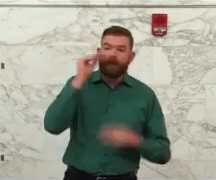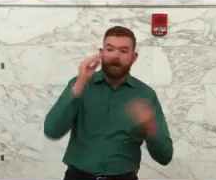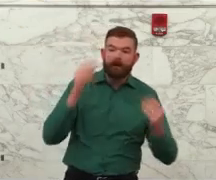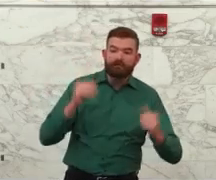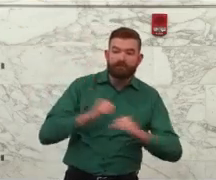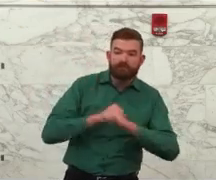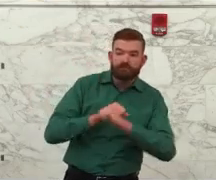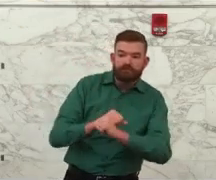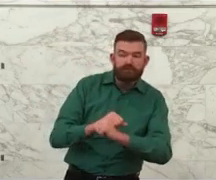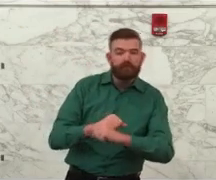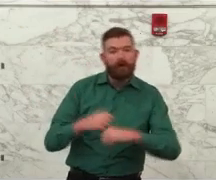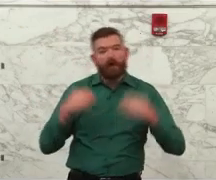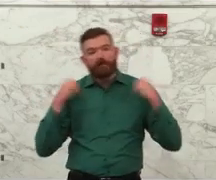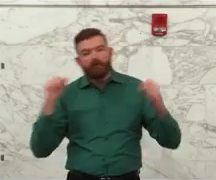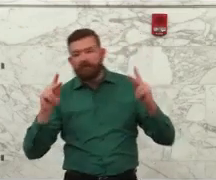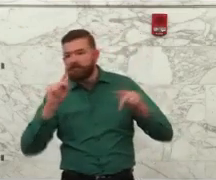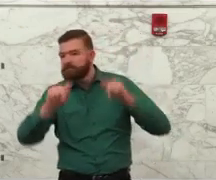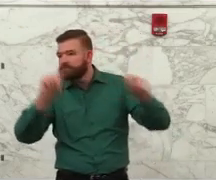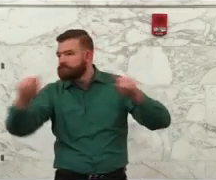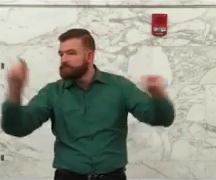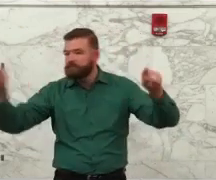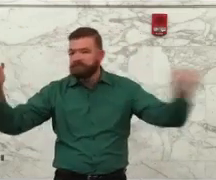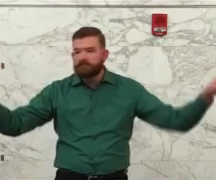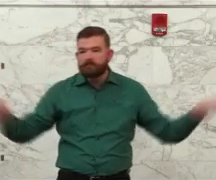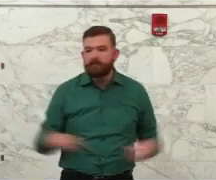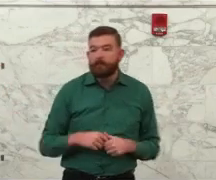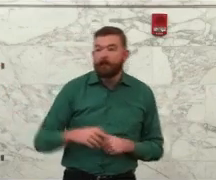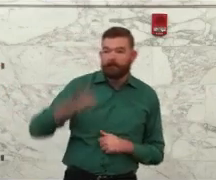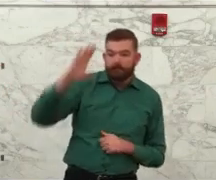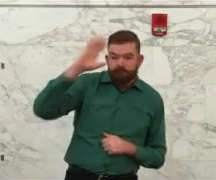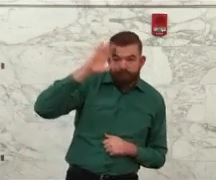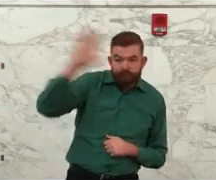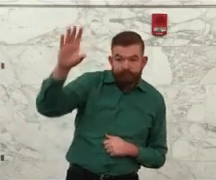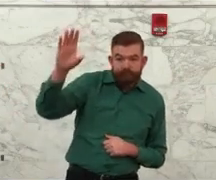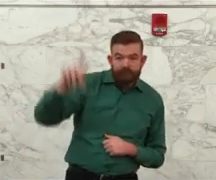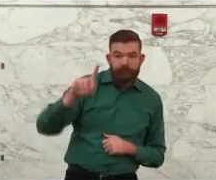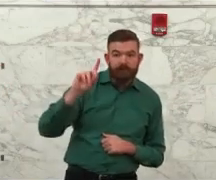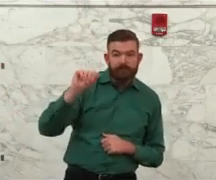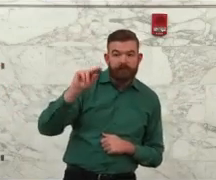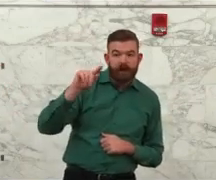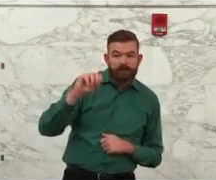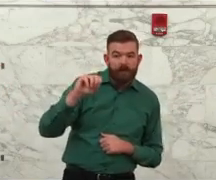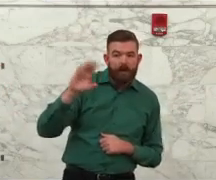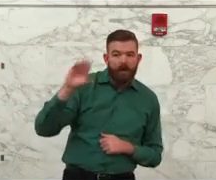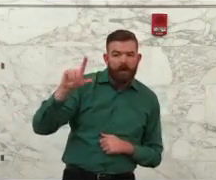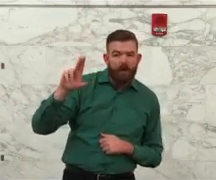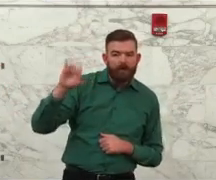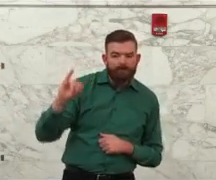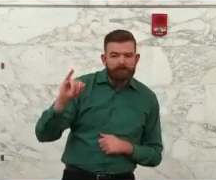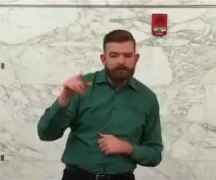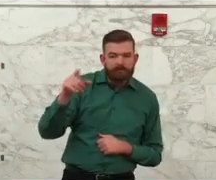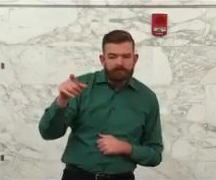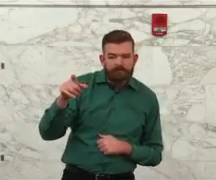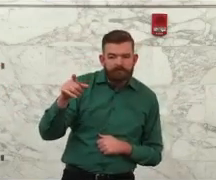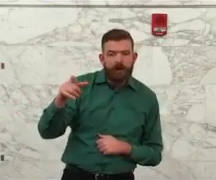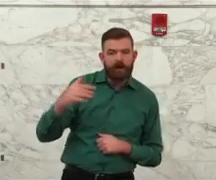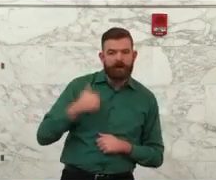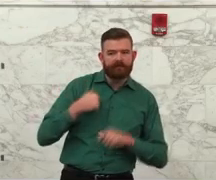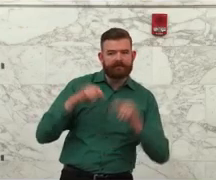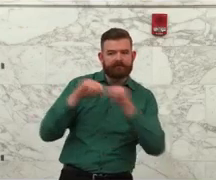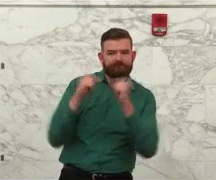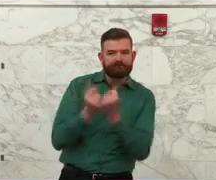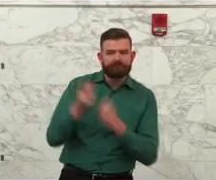I also want to give a shout out to my buddy Dante Colucci, who lost his grandmother last night, so she's in our prayers. Dante, God bless you, buddy. Lots going on,